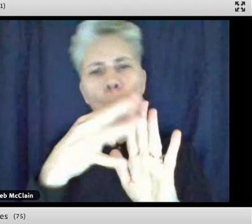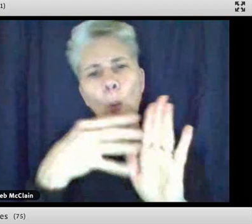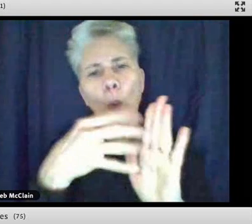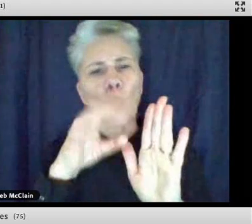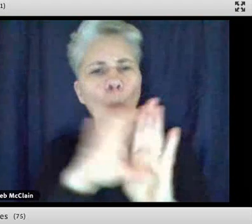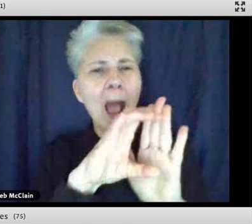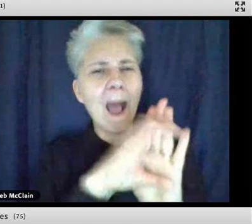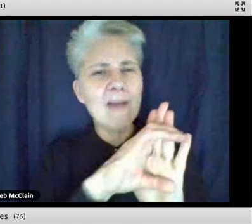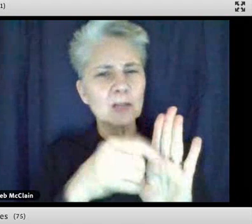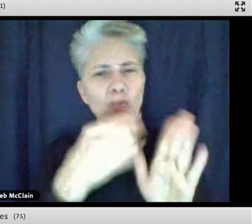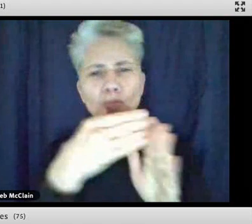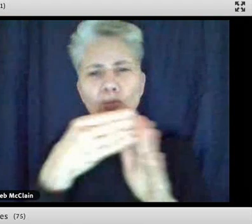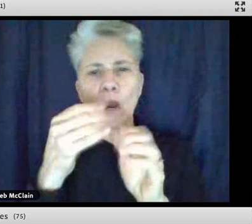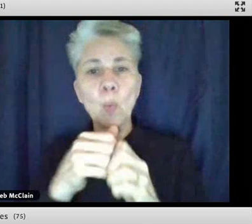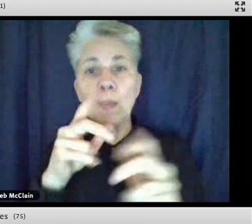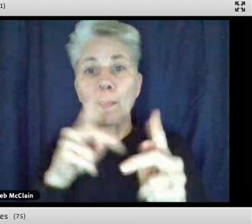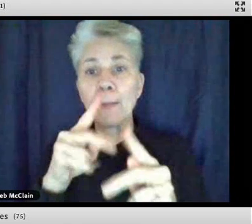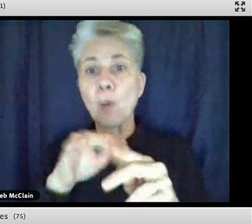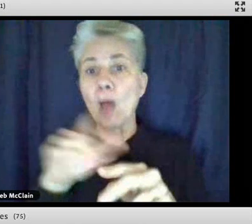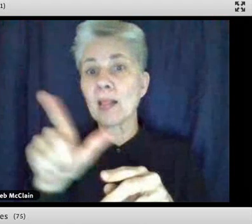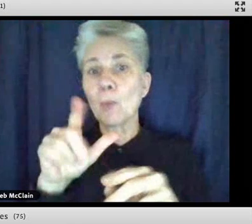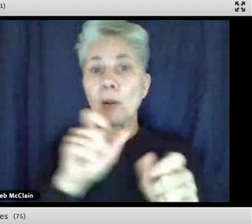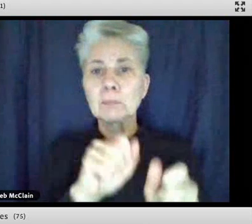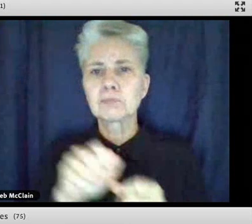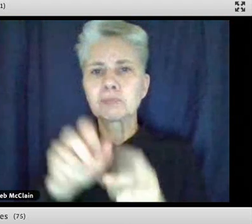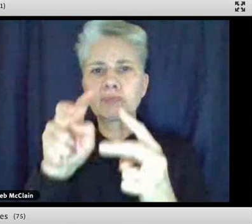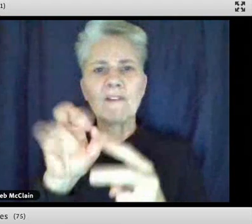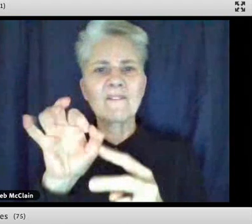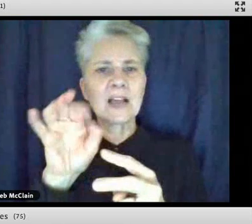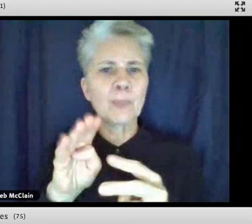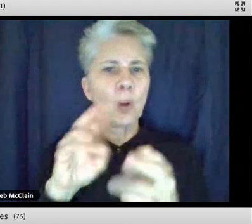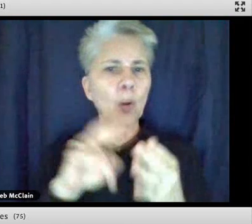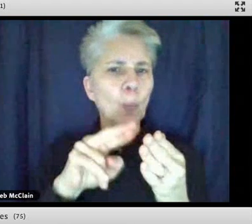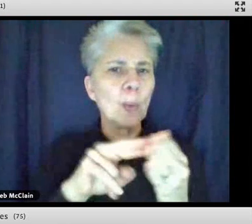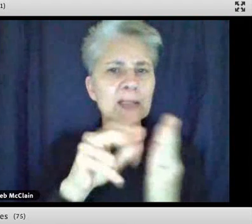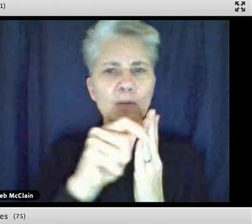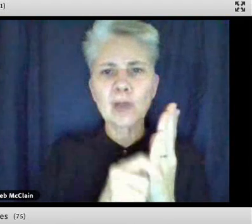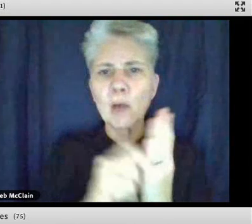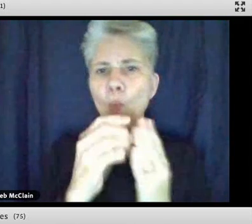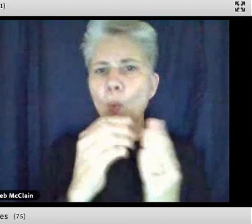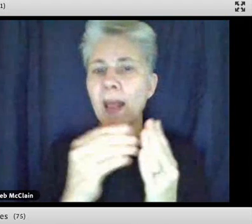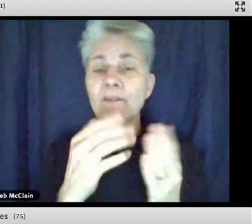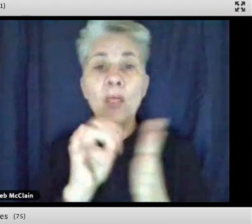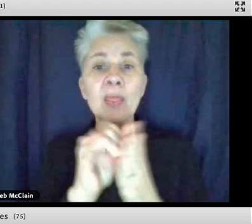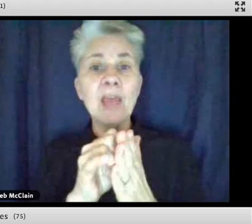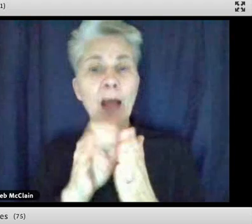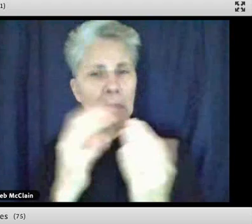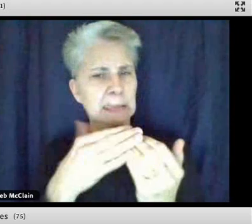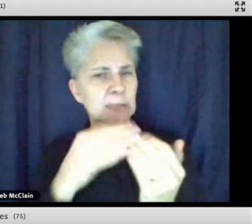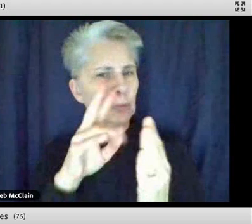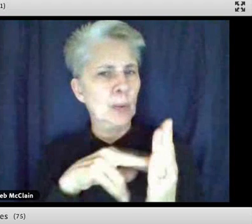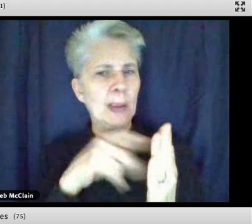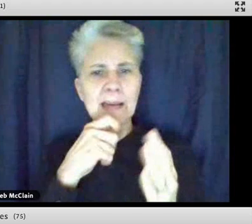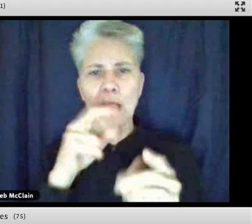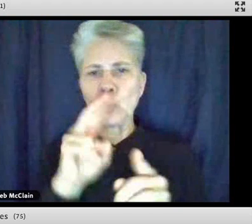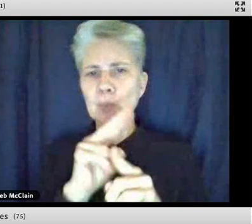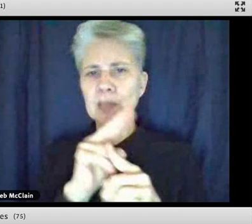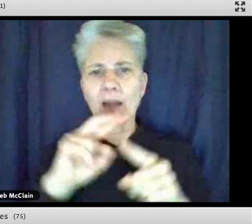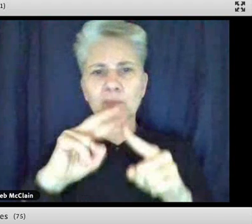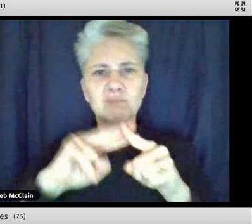graphics that you can share with your patrons on your Facebook, on your research guides, whatever it might be, that are easy to read, don't use a lot of